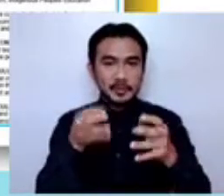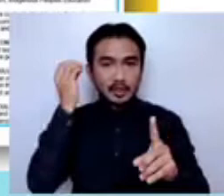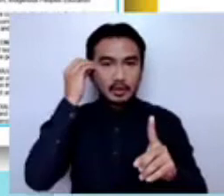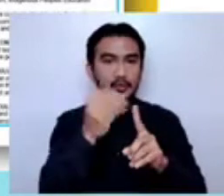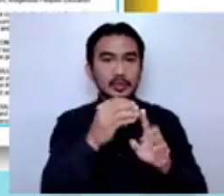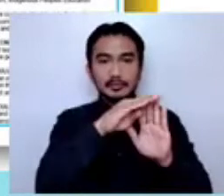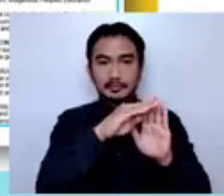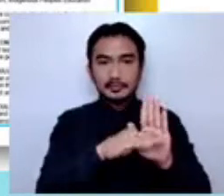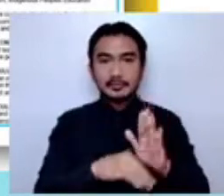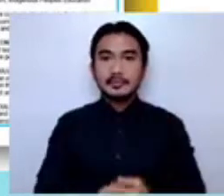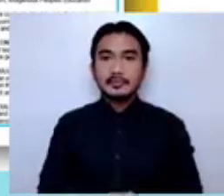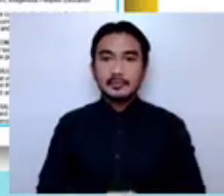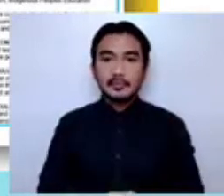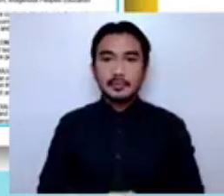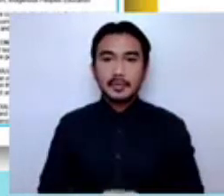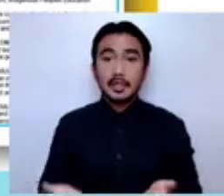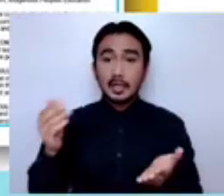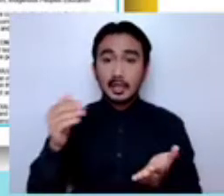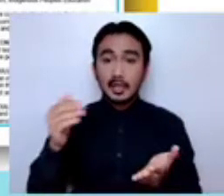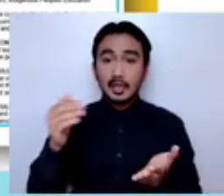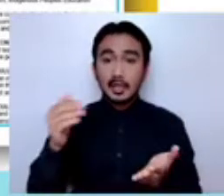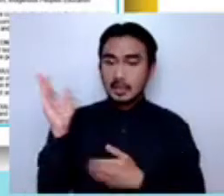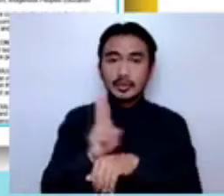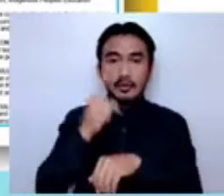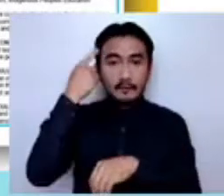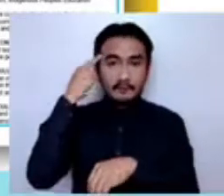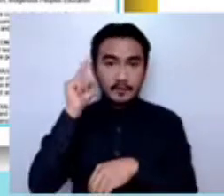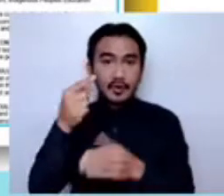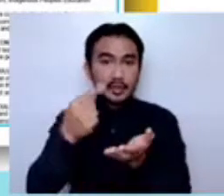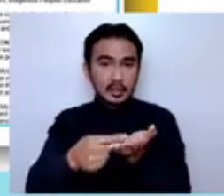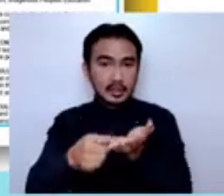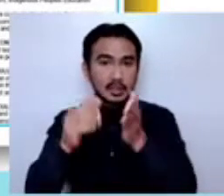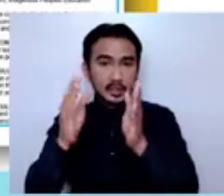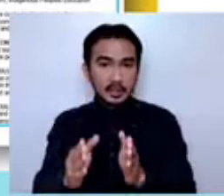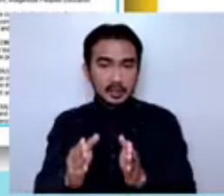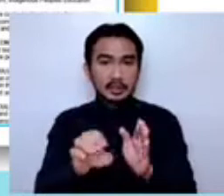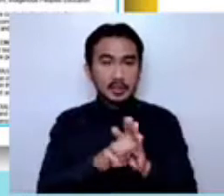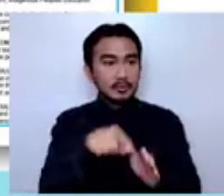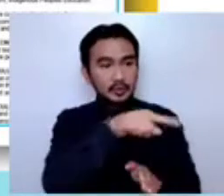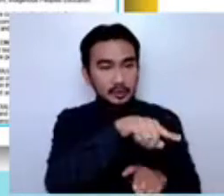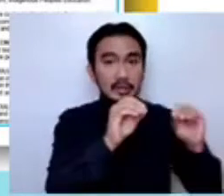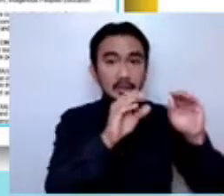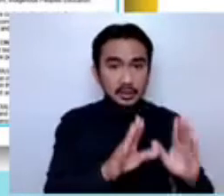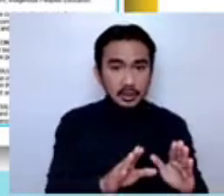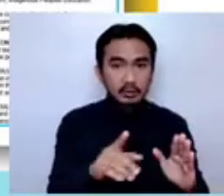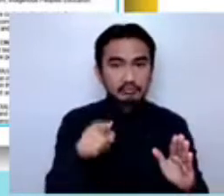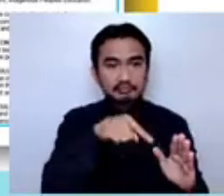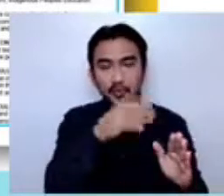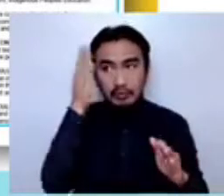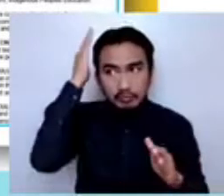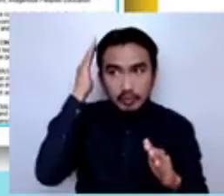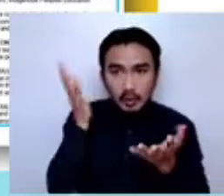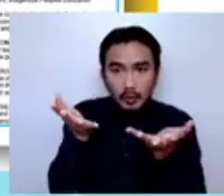this tool again is mainly used by our raters, but again, if our ratees, our teachers would like to know more